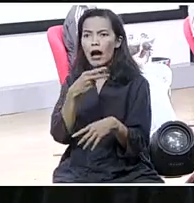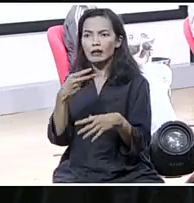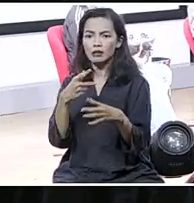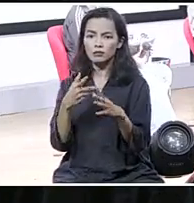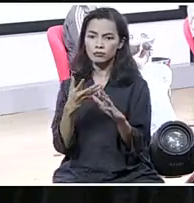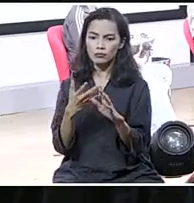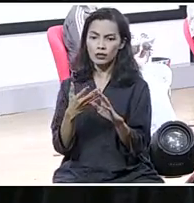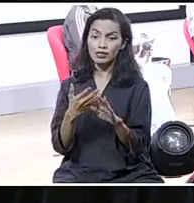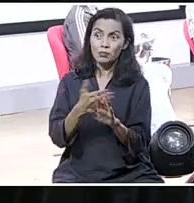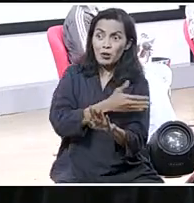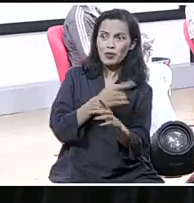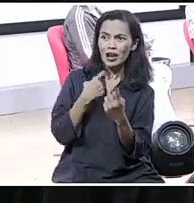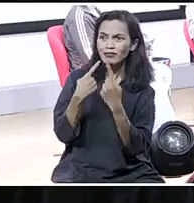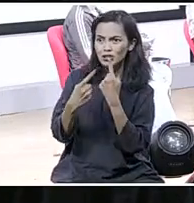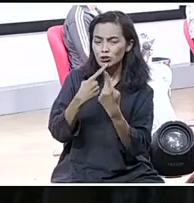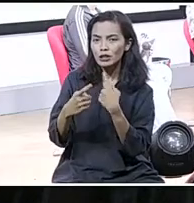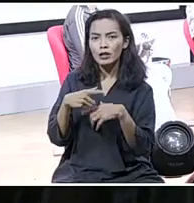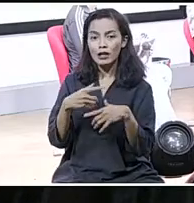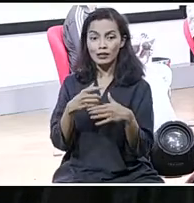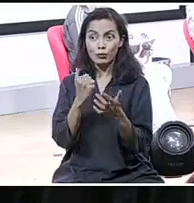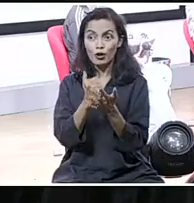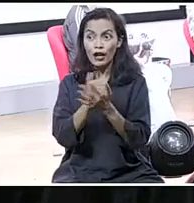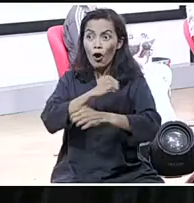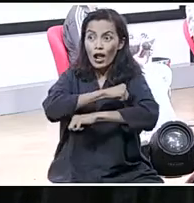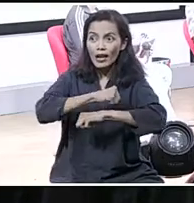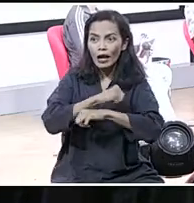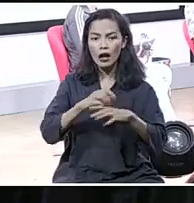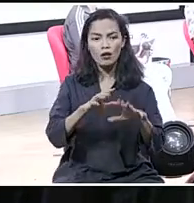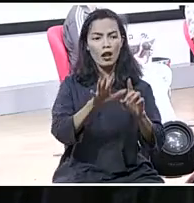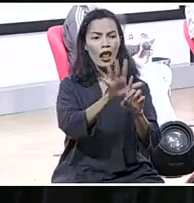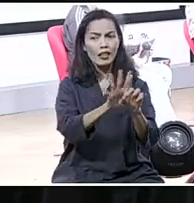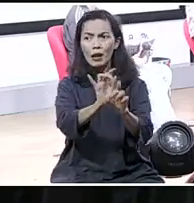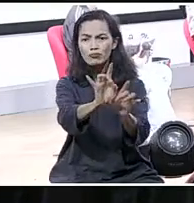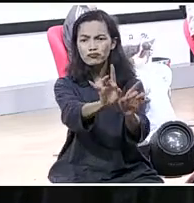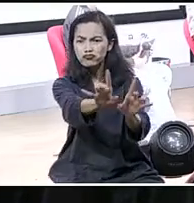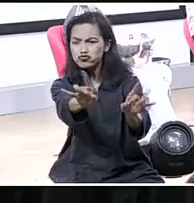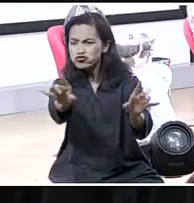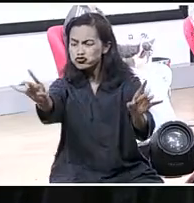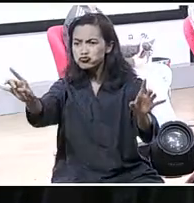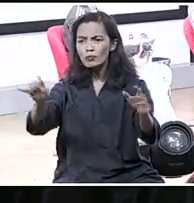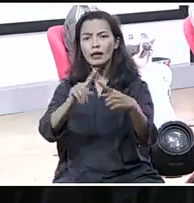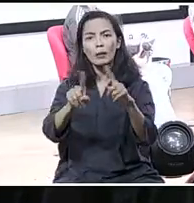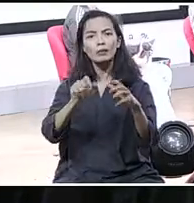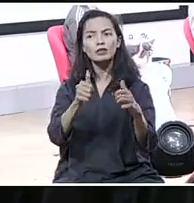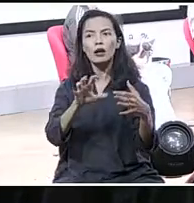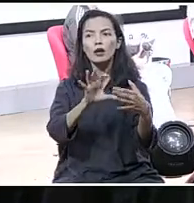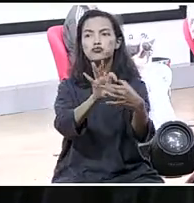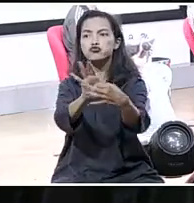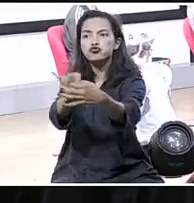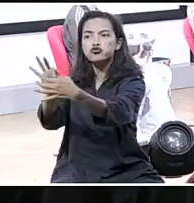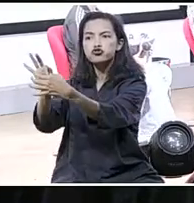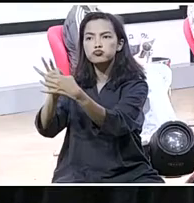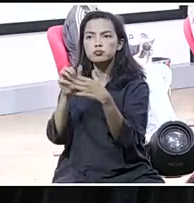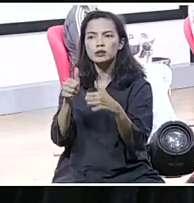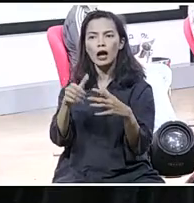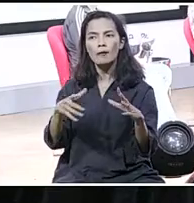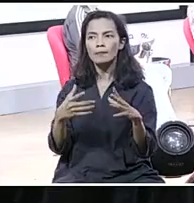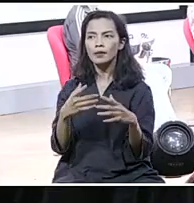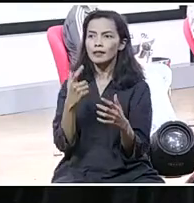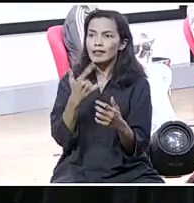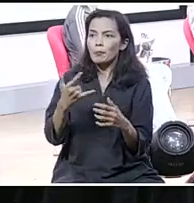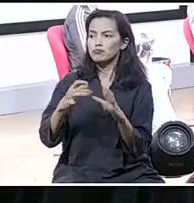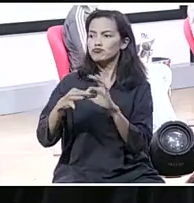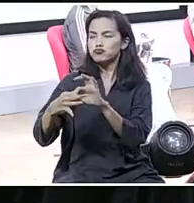earlier, is it can unify people from different backgrounds. And so once you get on that basketball court, the ball goes up. It doesn't